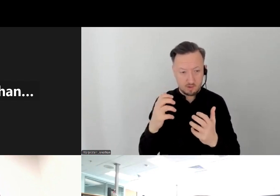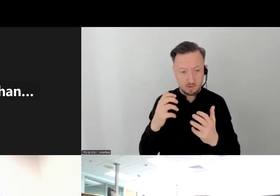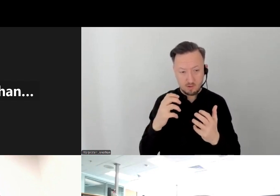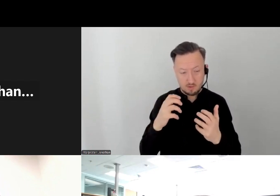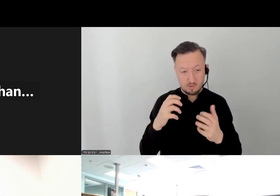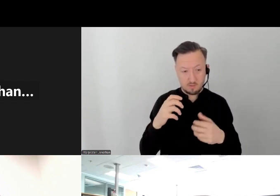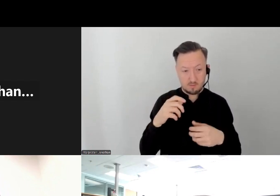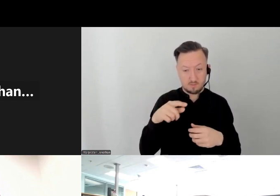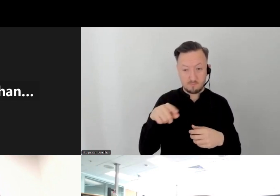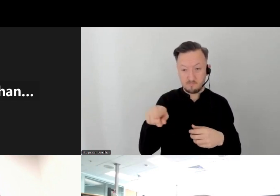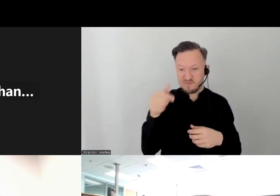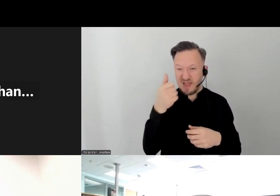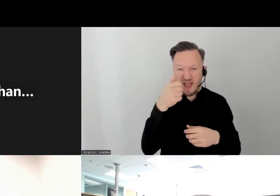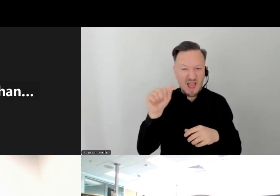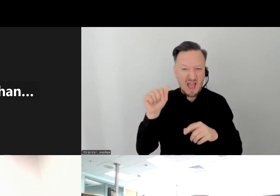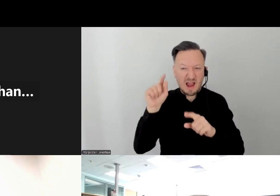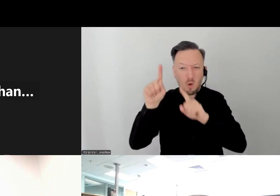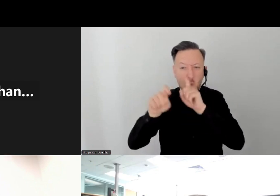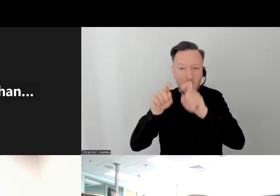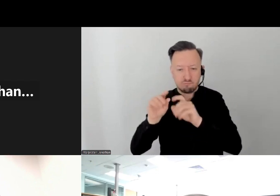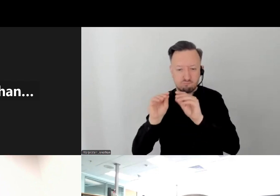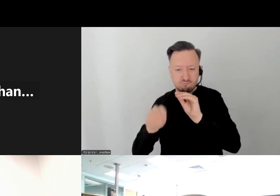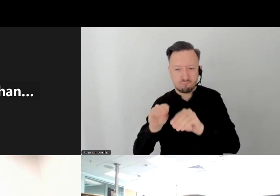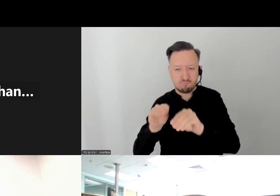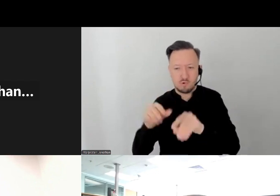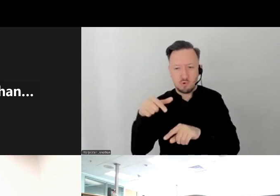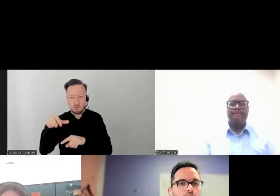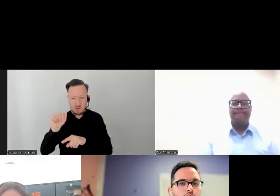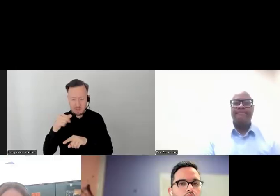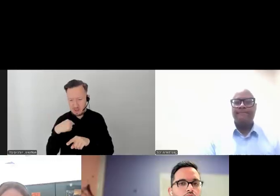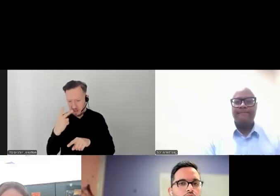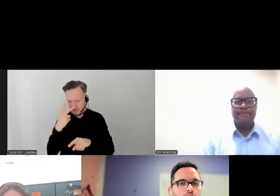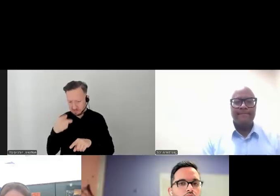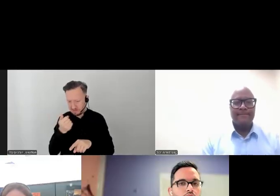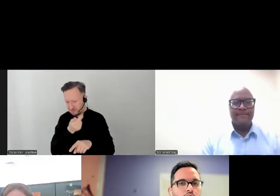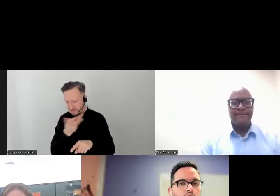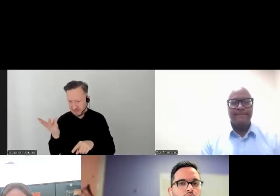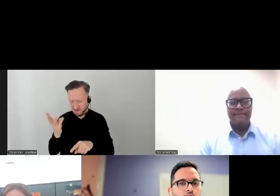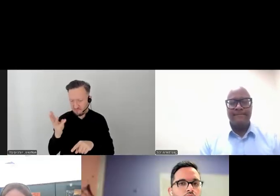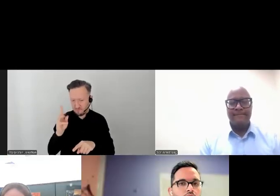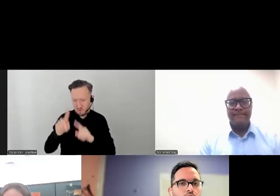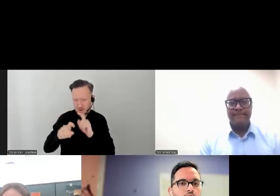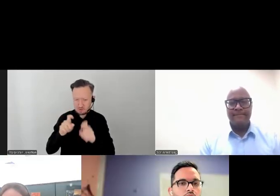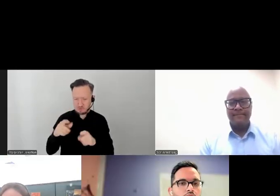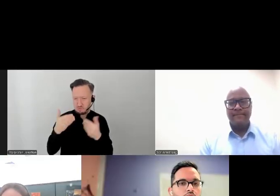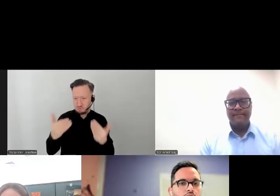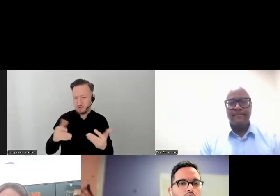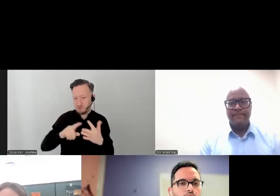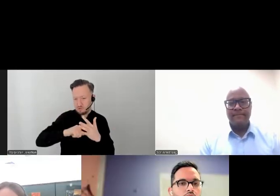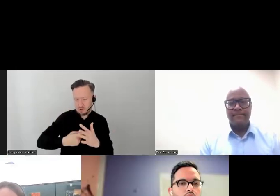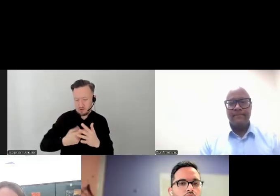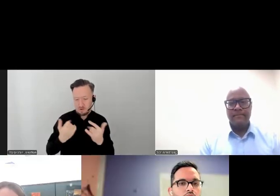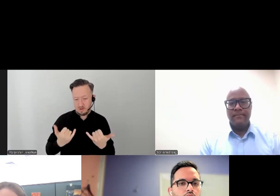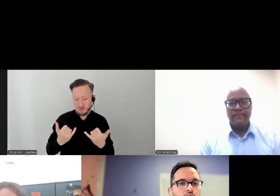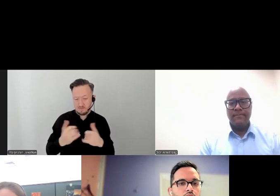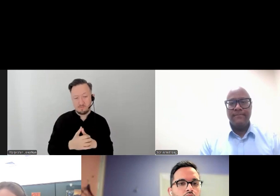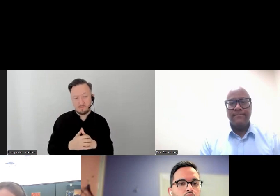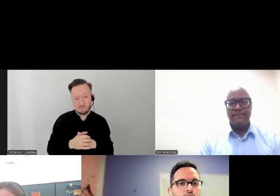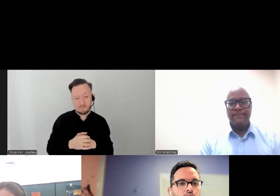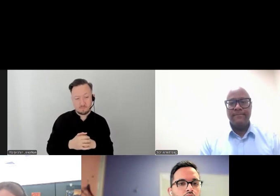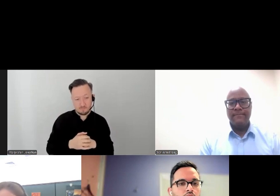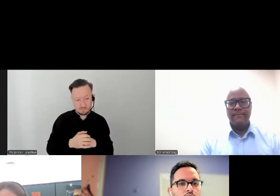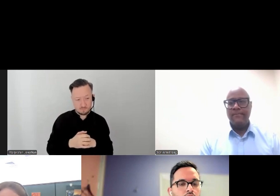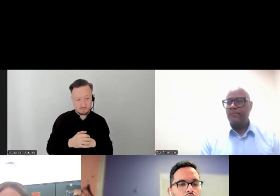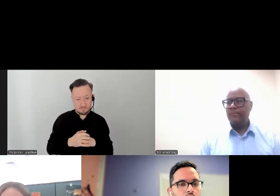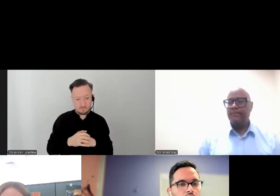is putting any questions into the Q&A box. I know that we have several that are in there, so we're going to get started right away. Let